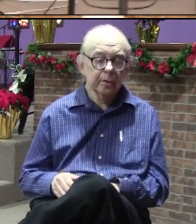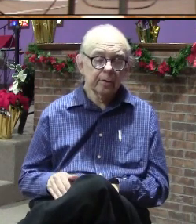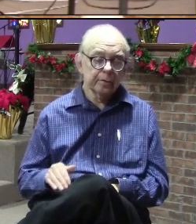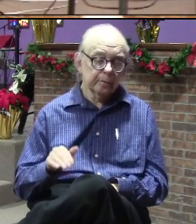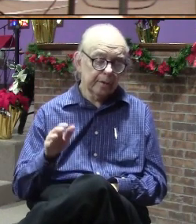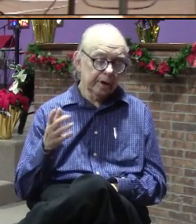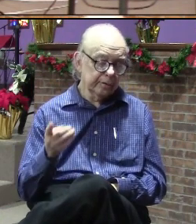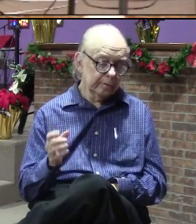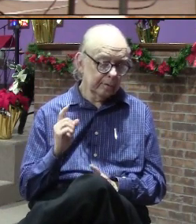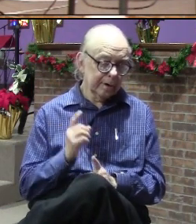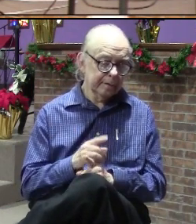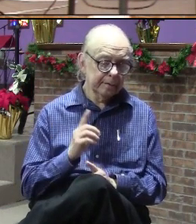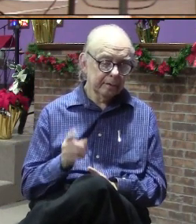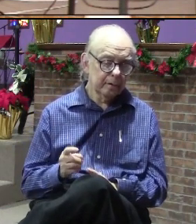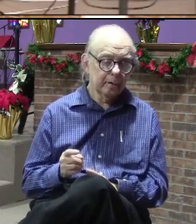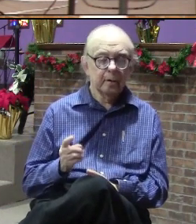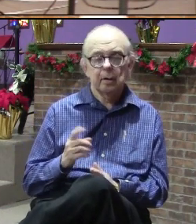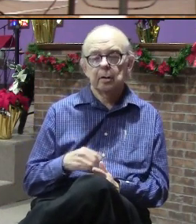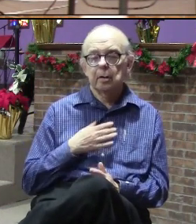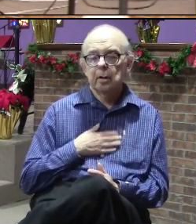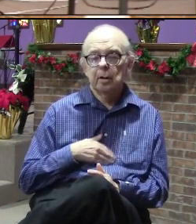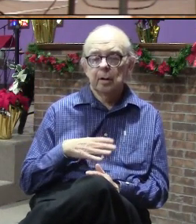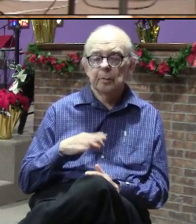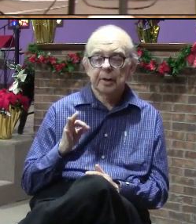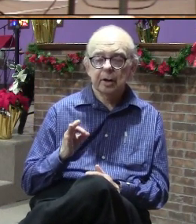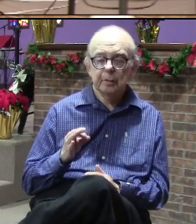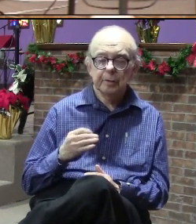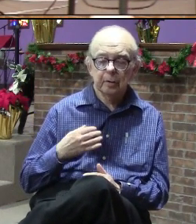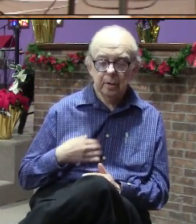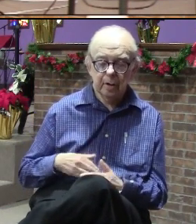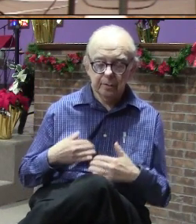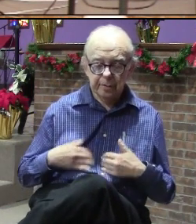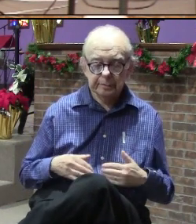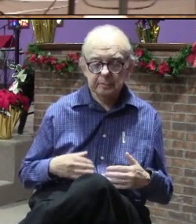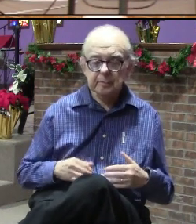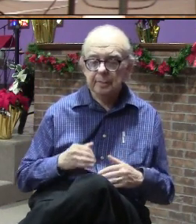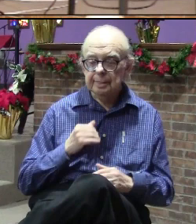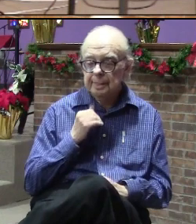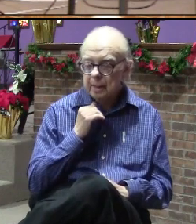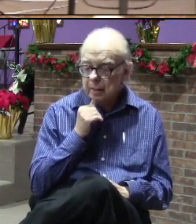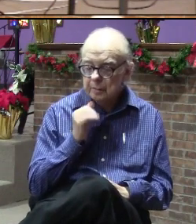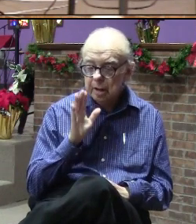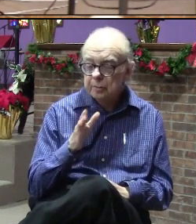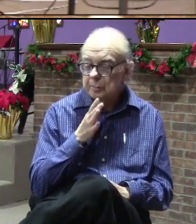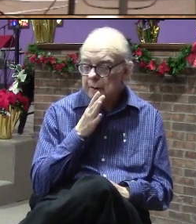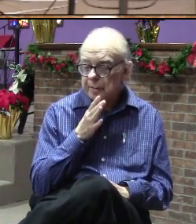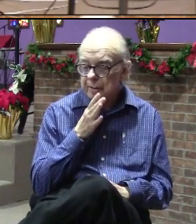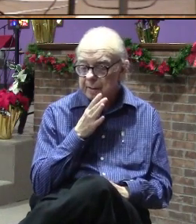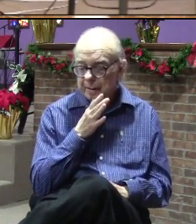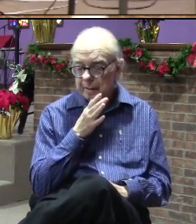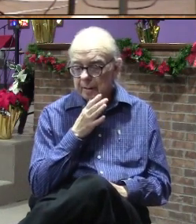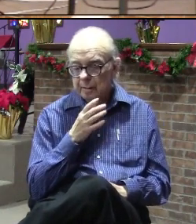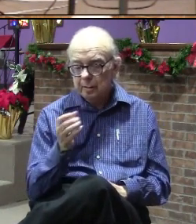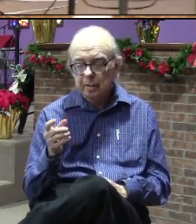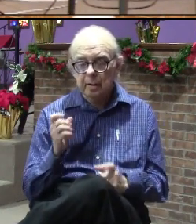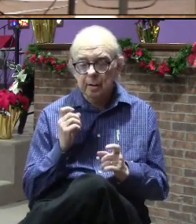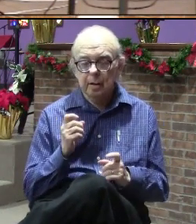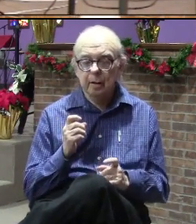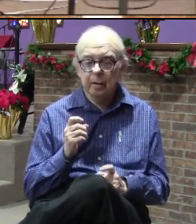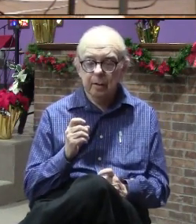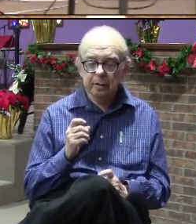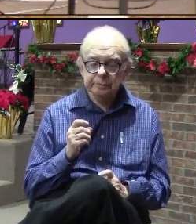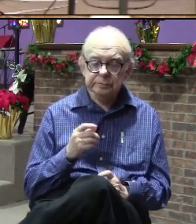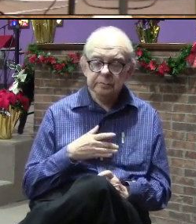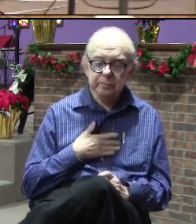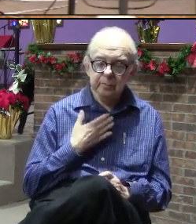right? So would you please pick up your clothes? I'm not your mom. And all of a sudden, the